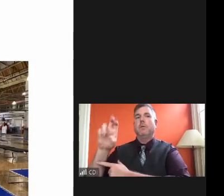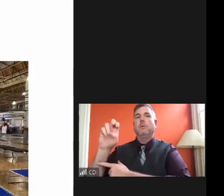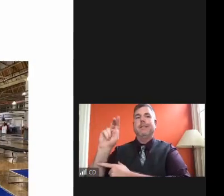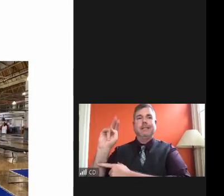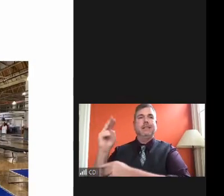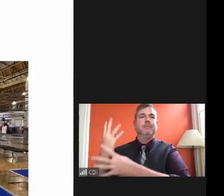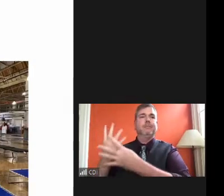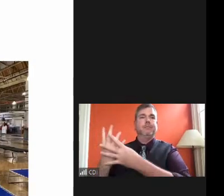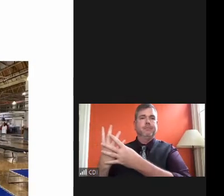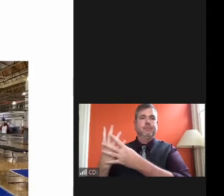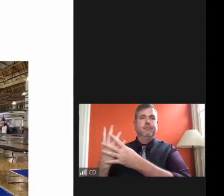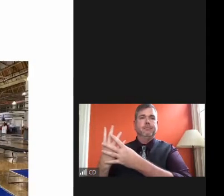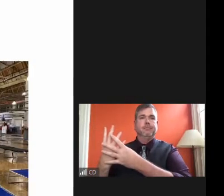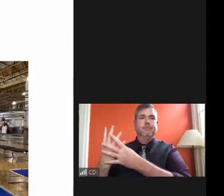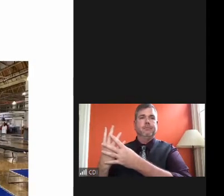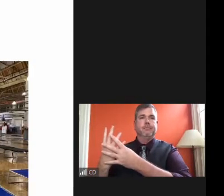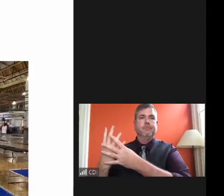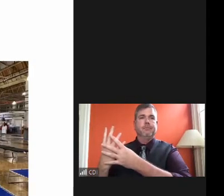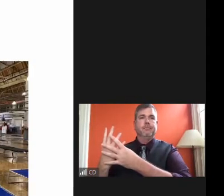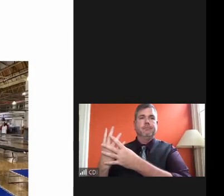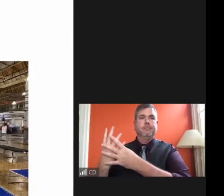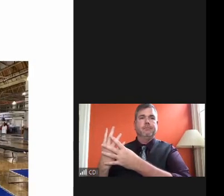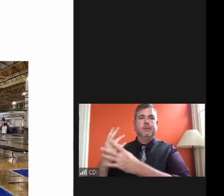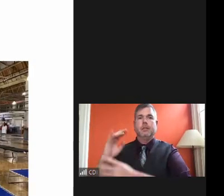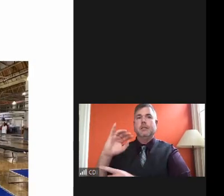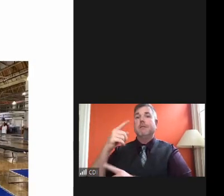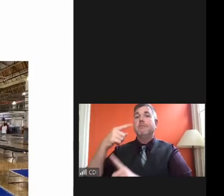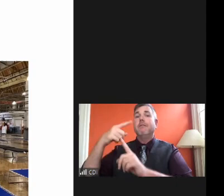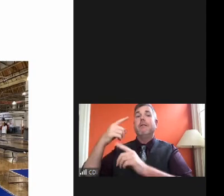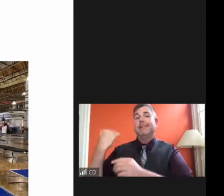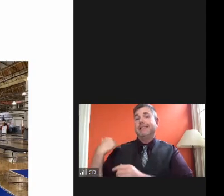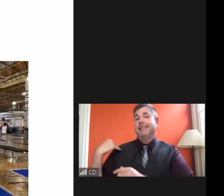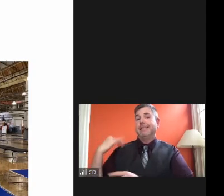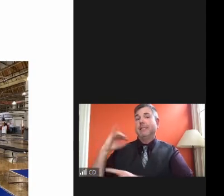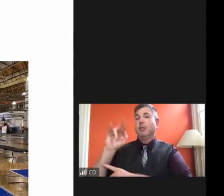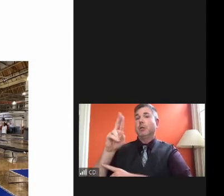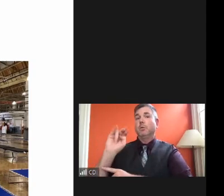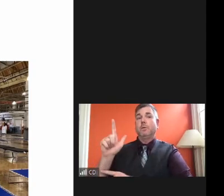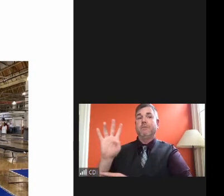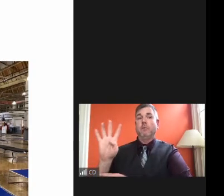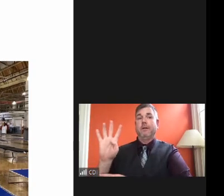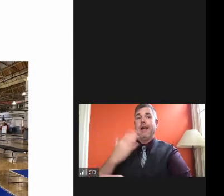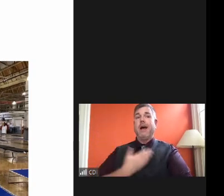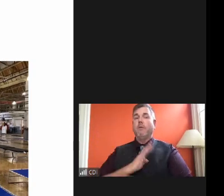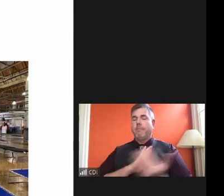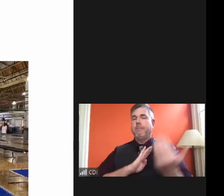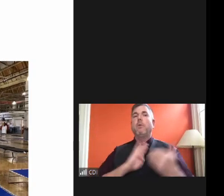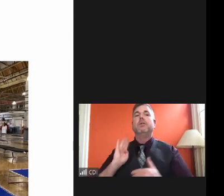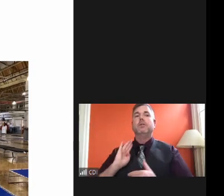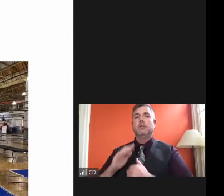to Governor Newsom. There was at that time about 400 cases at San Quentin,